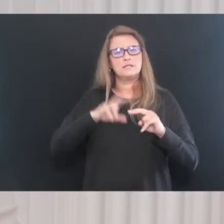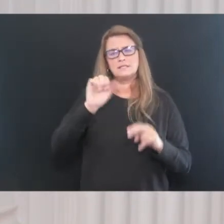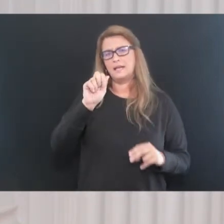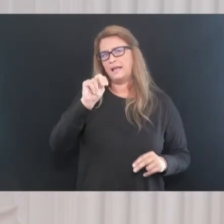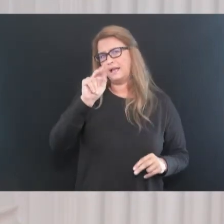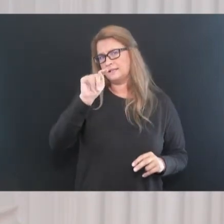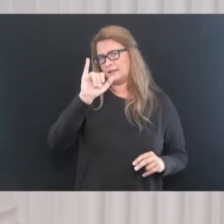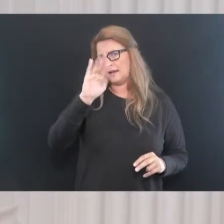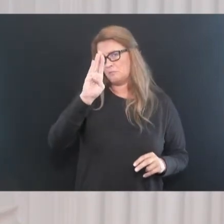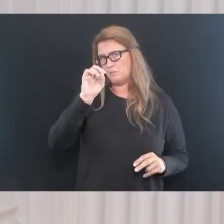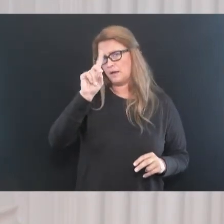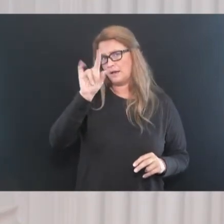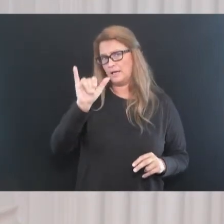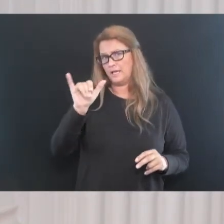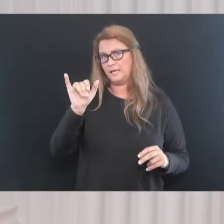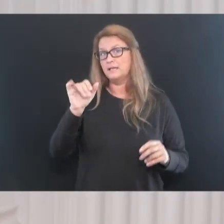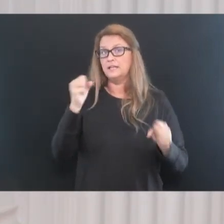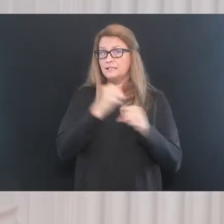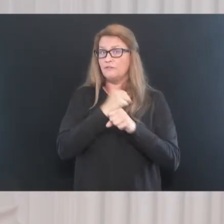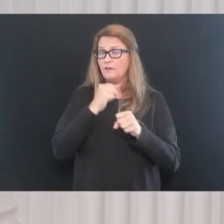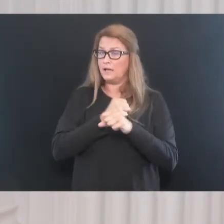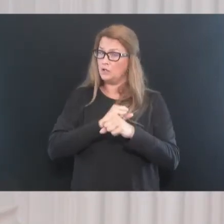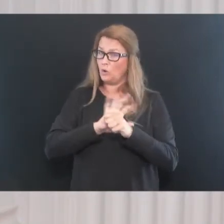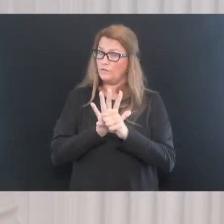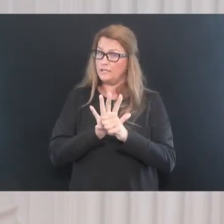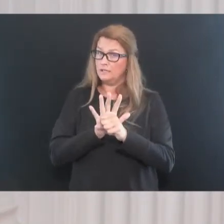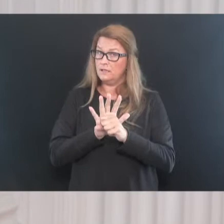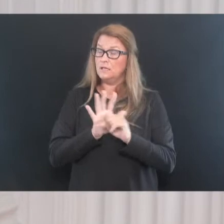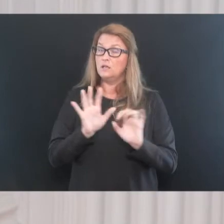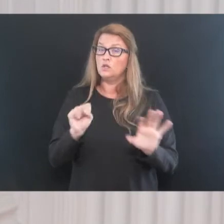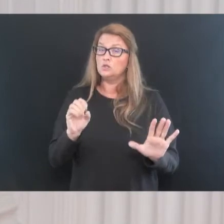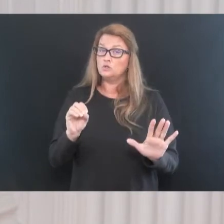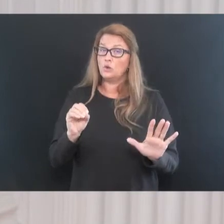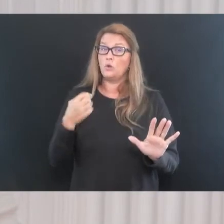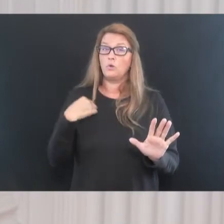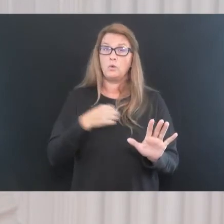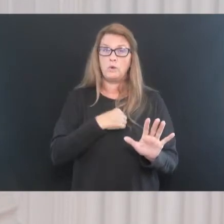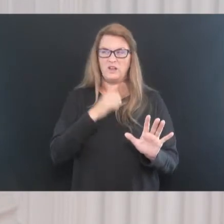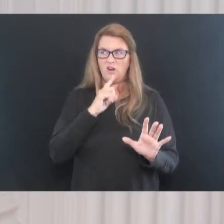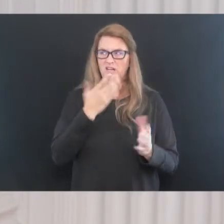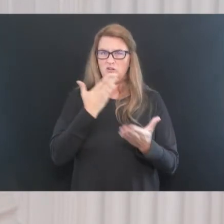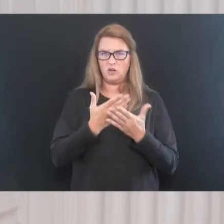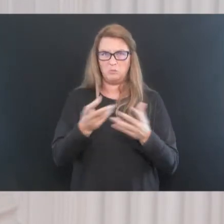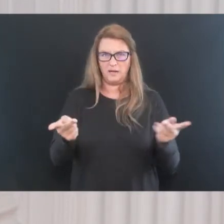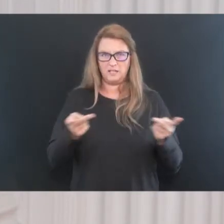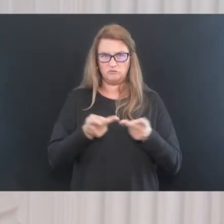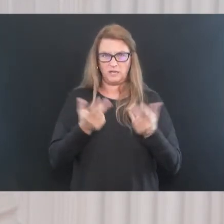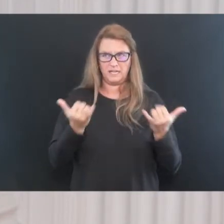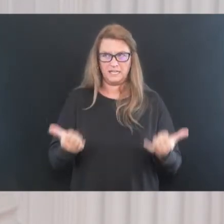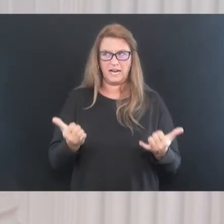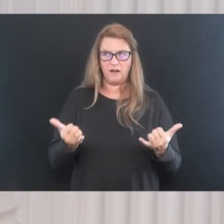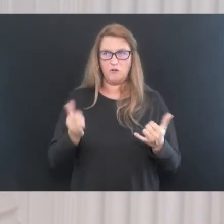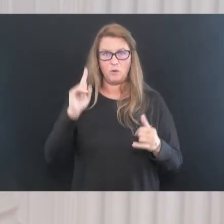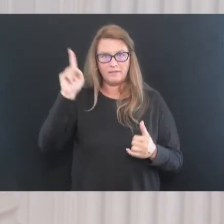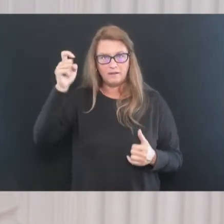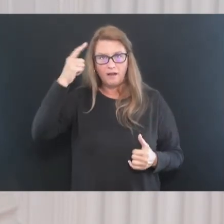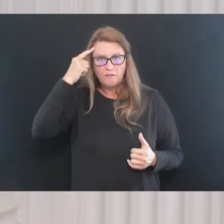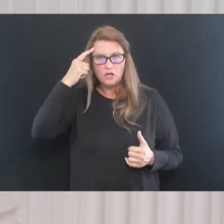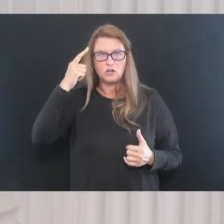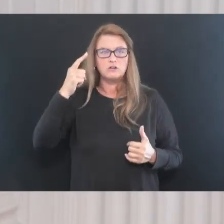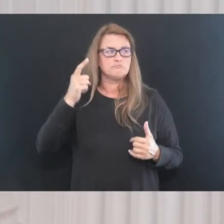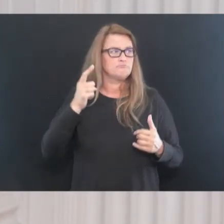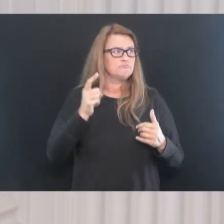antibodies that fight COVID-19. So we are well positioned today under the governor's leadership to be able